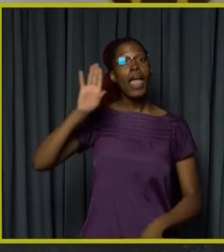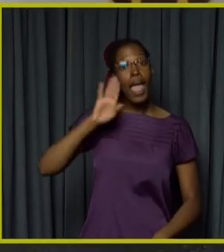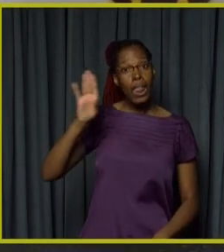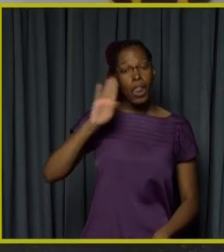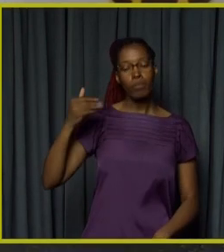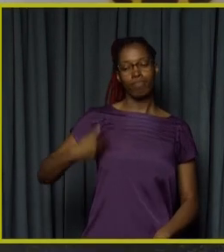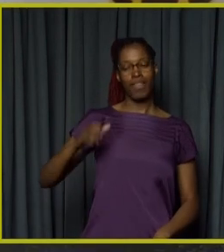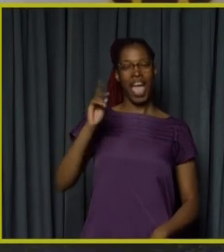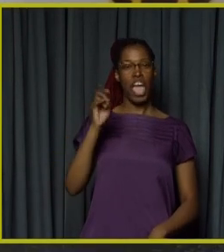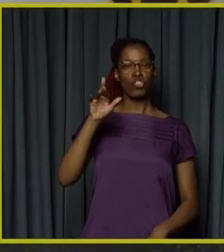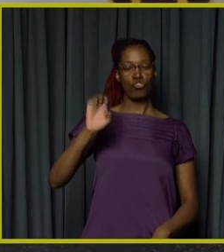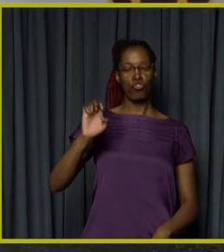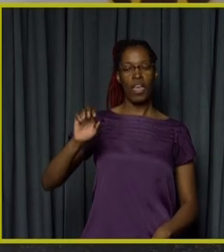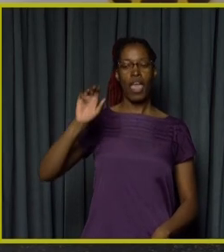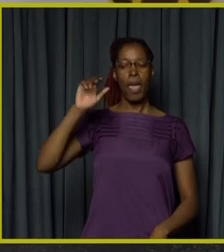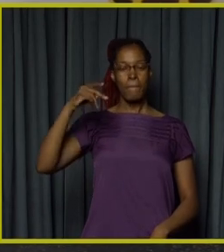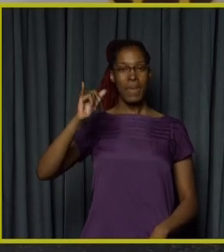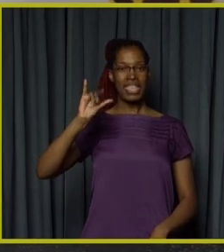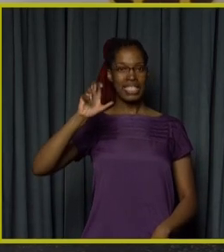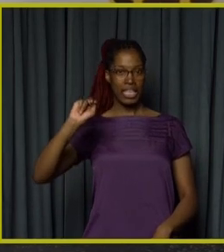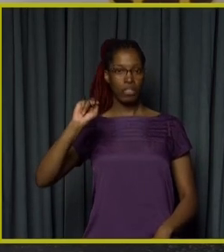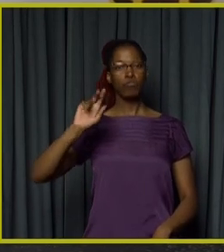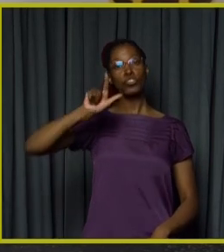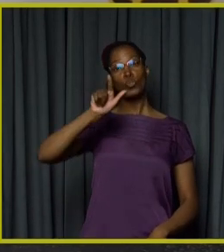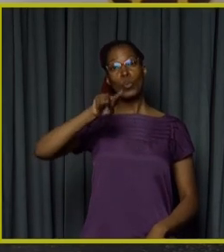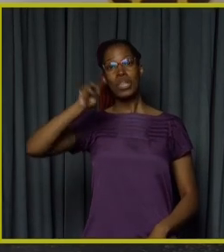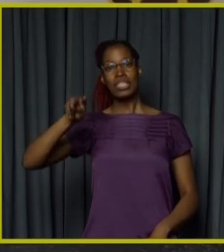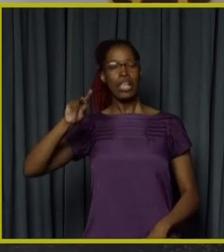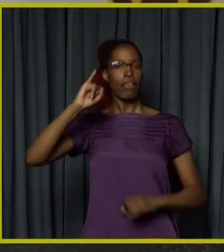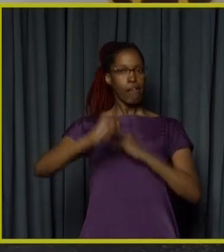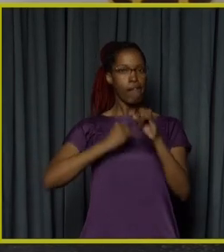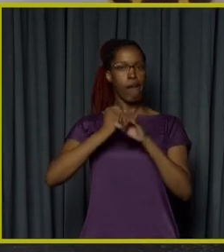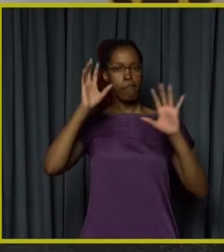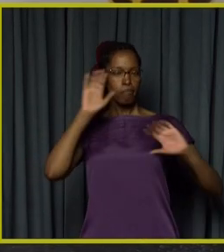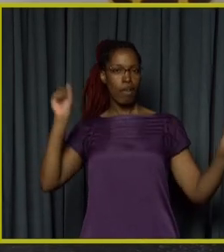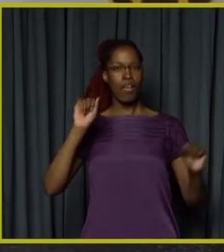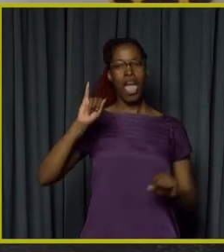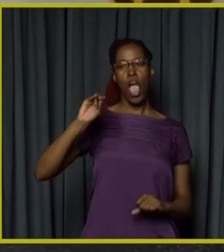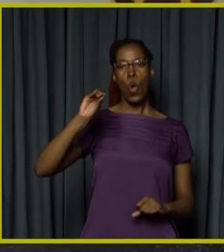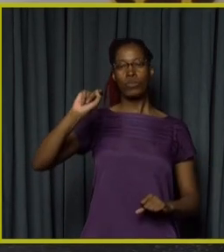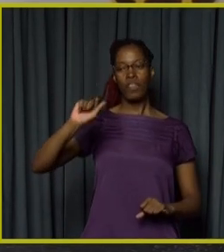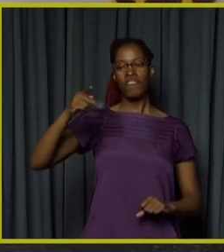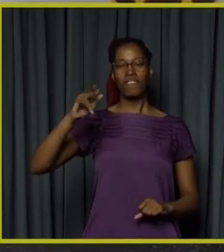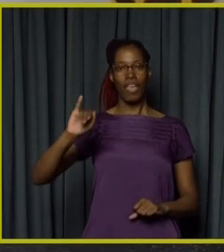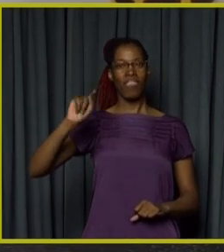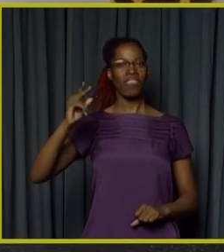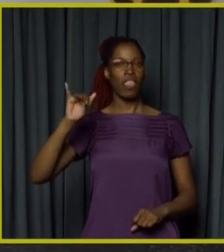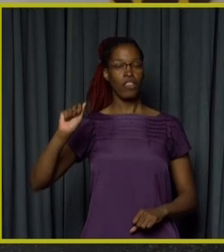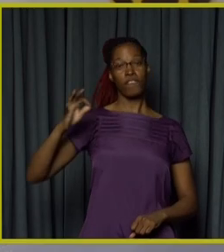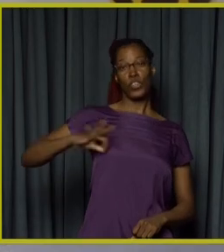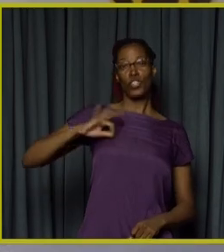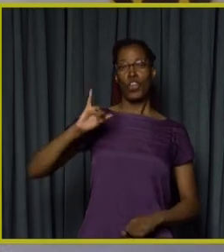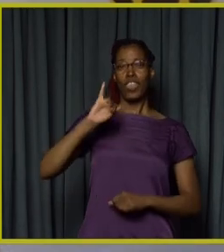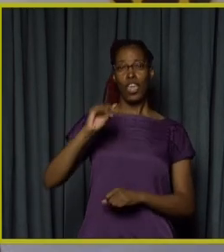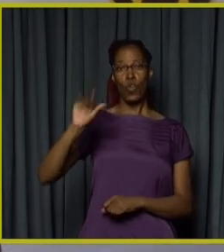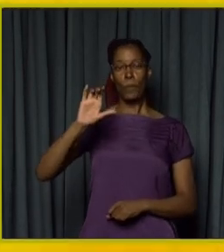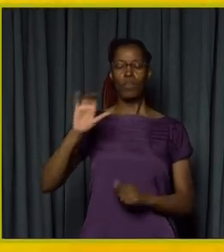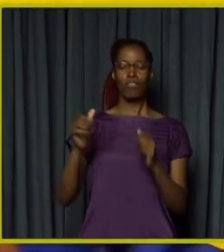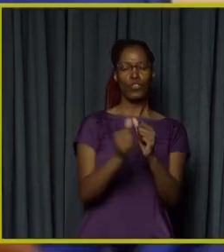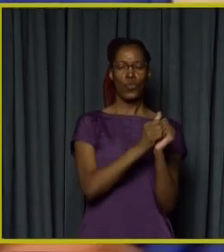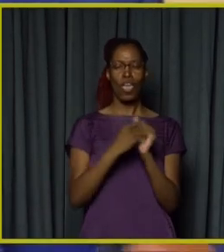this is Andre Manson, 22nd International Grand Polaris of Iota Phi Theta Fraternity, Incorporated. And together, we